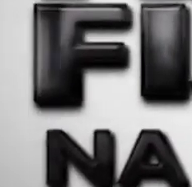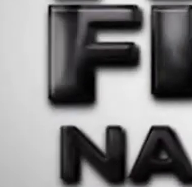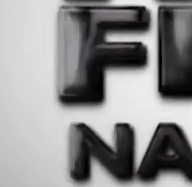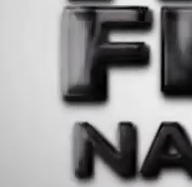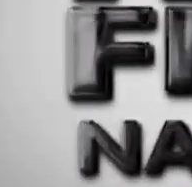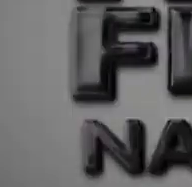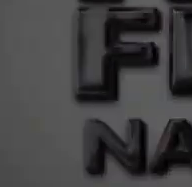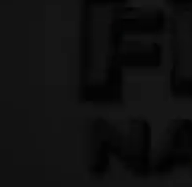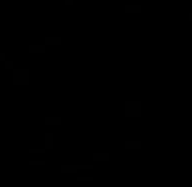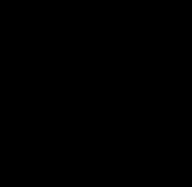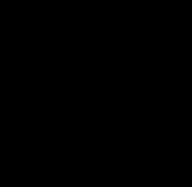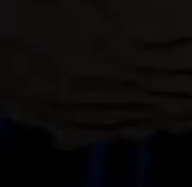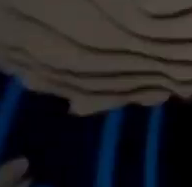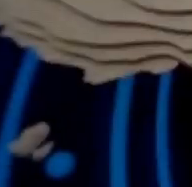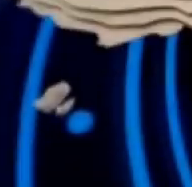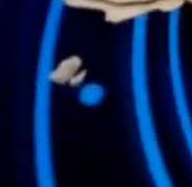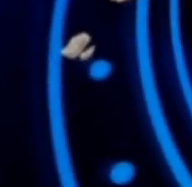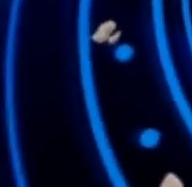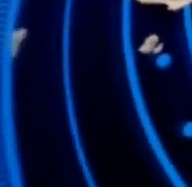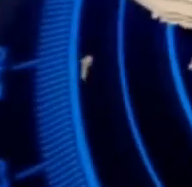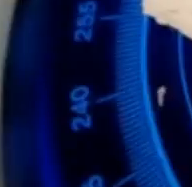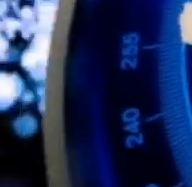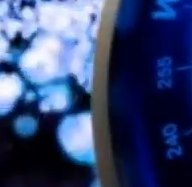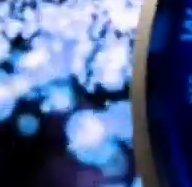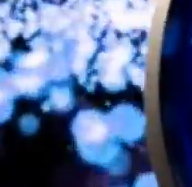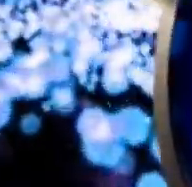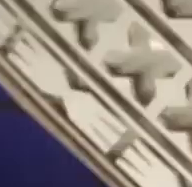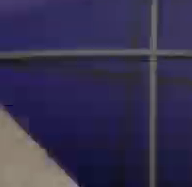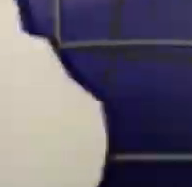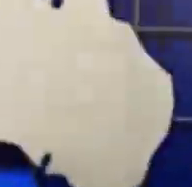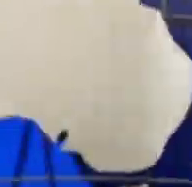Radio Fiji One, Nandomo Iviti.